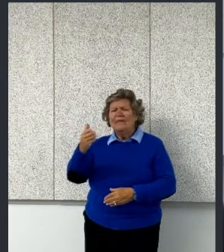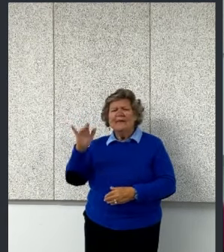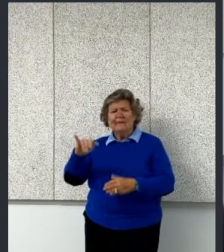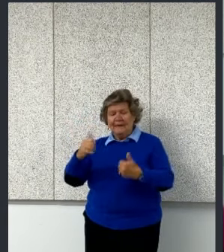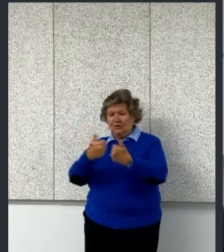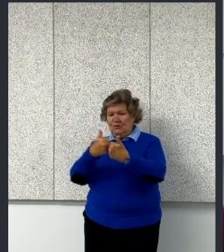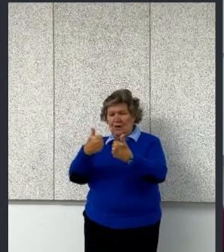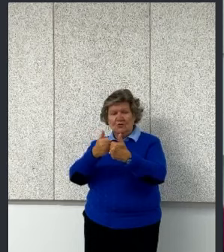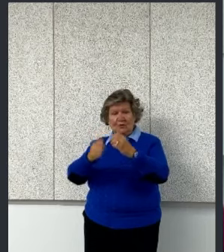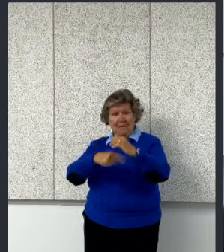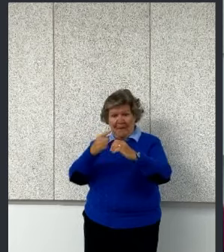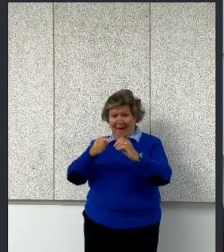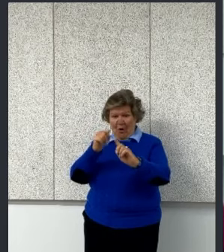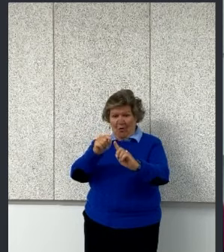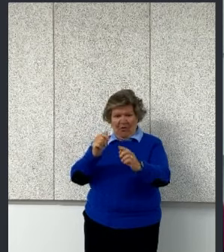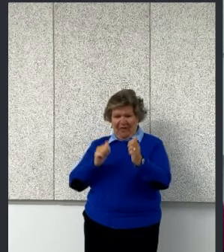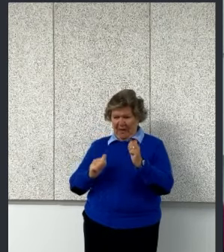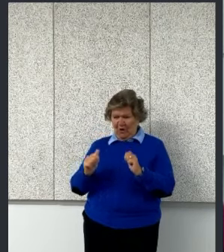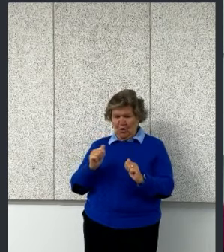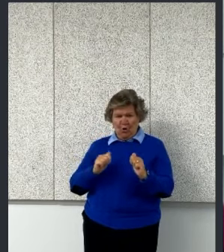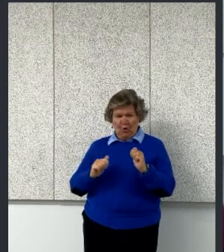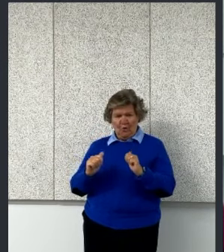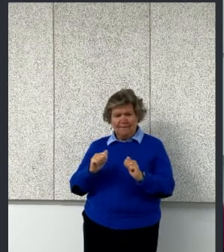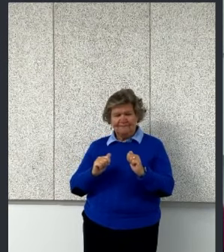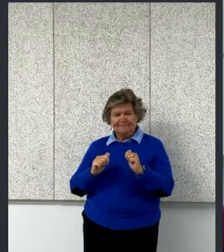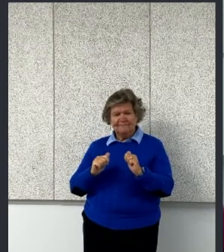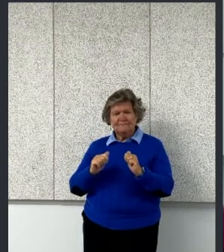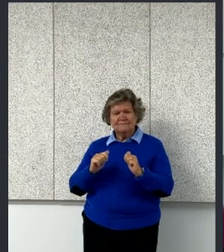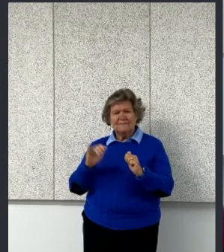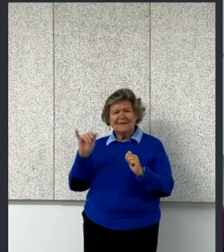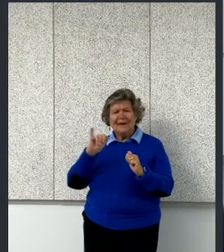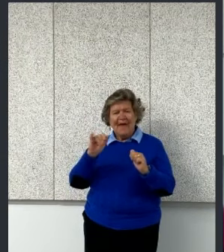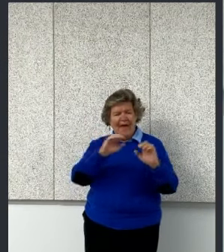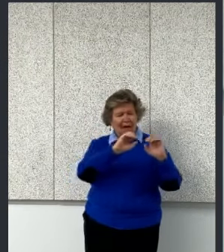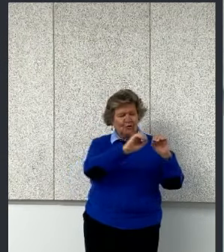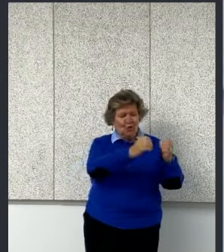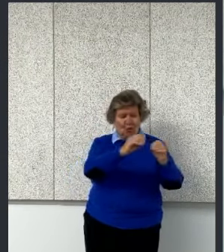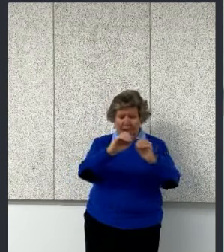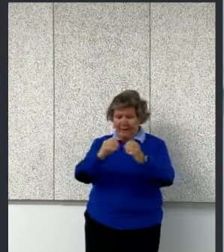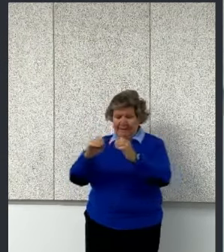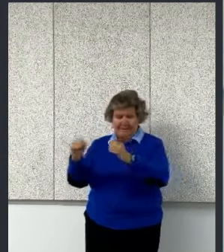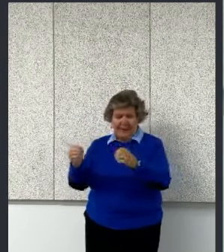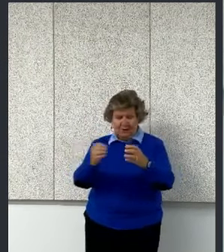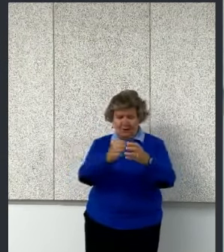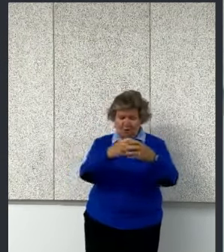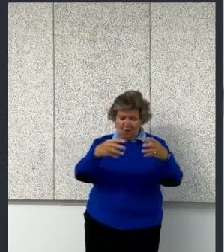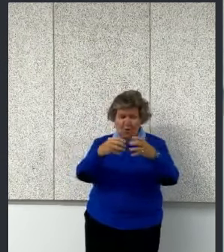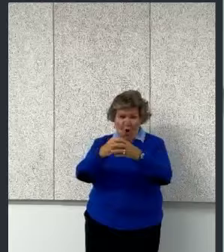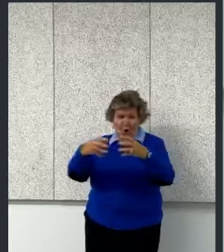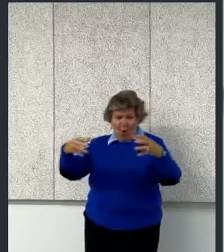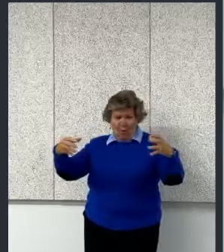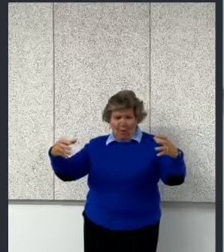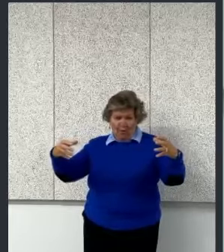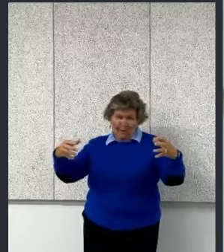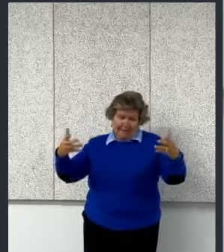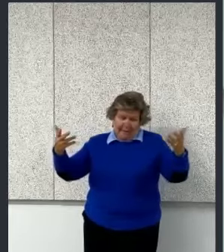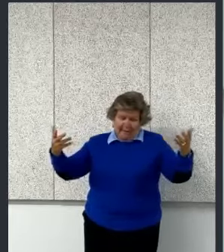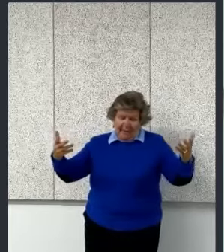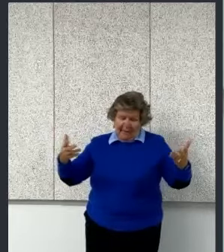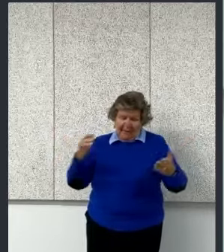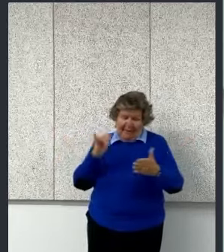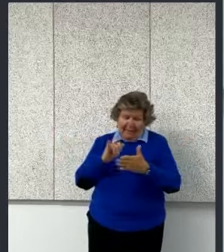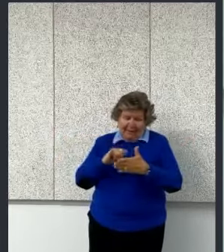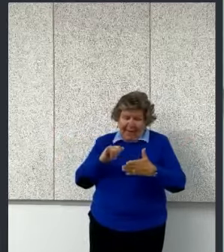about theater is that as organizations grow, which is not every organization's desire, which is also